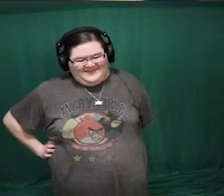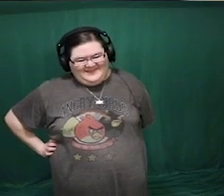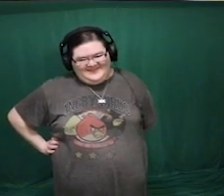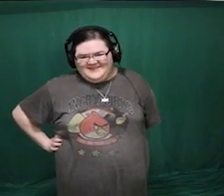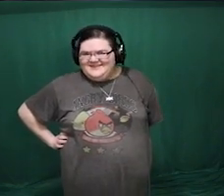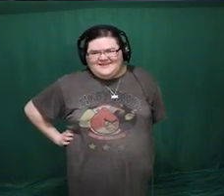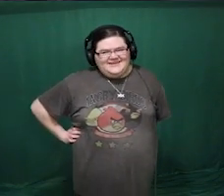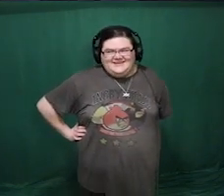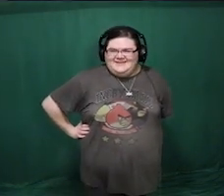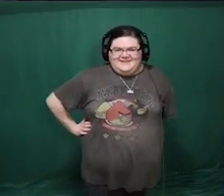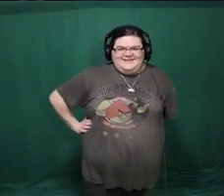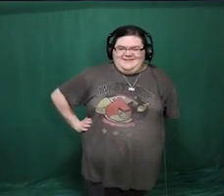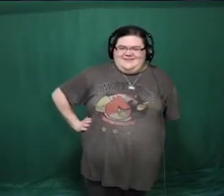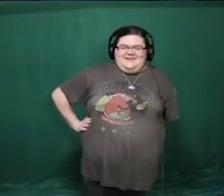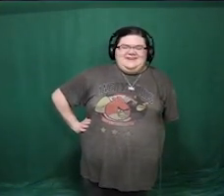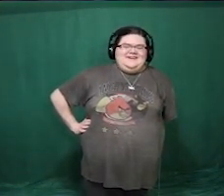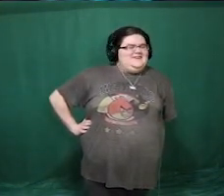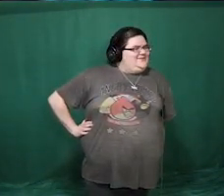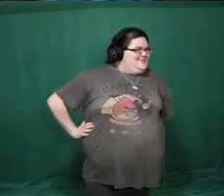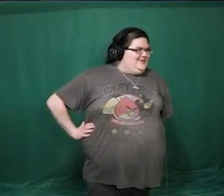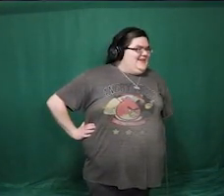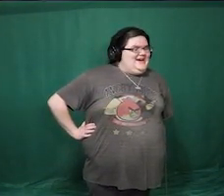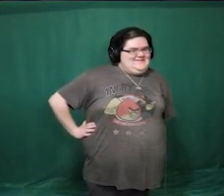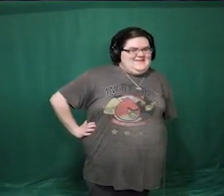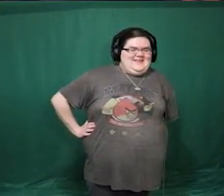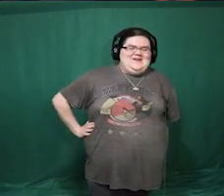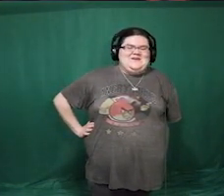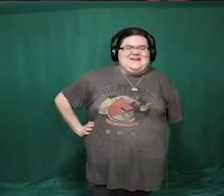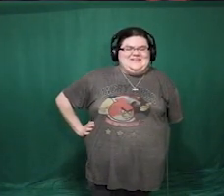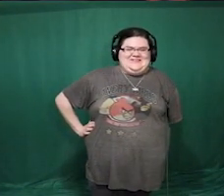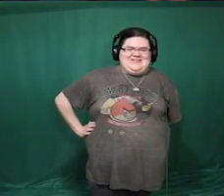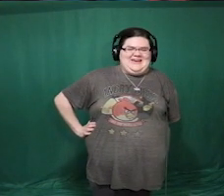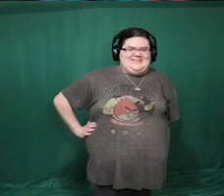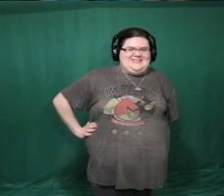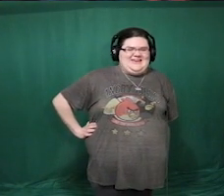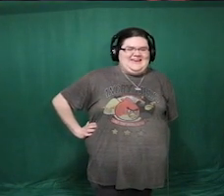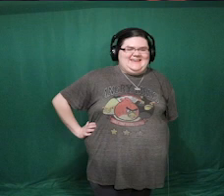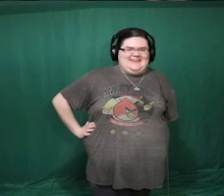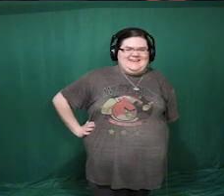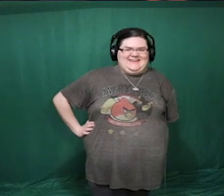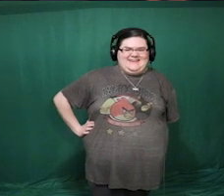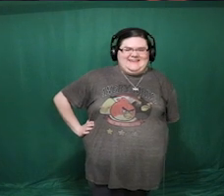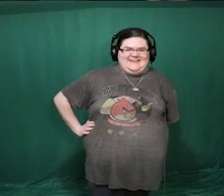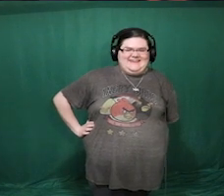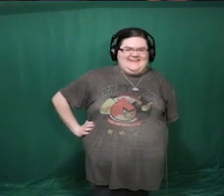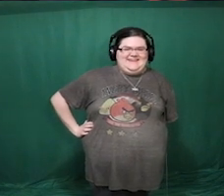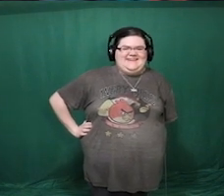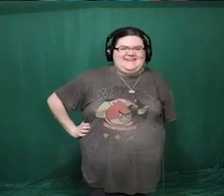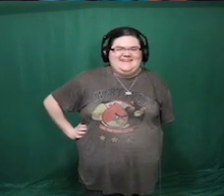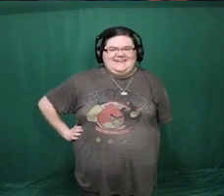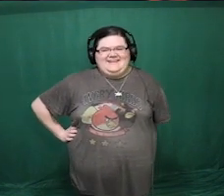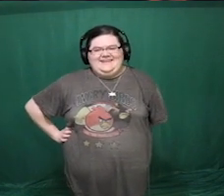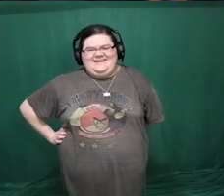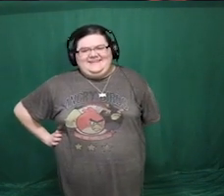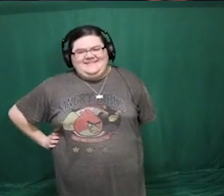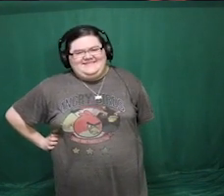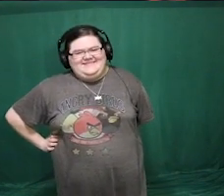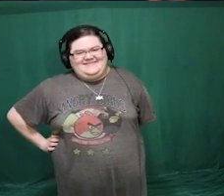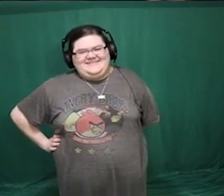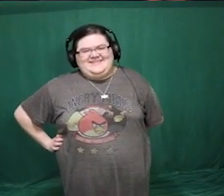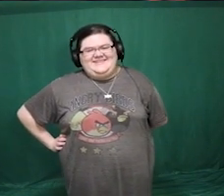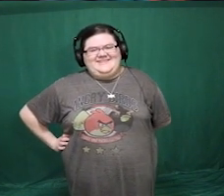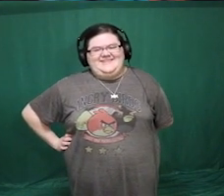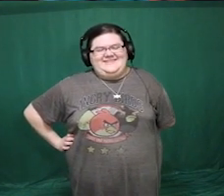Algeria. Oh. Oh, man, that was such an elbow round. Oh, boy, yeah, it really was, JJ. Hey, they export bear